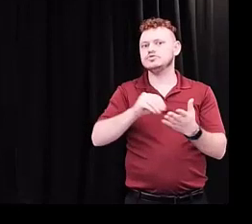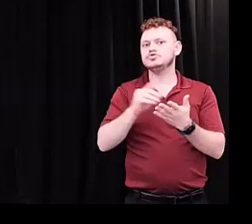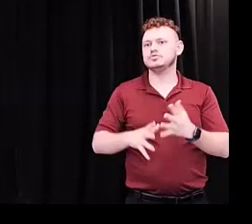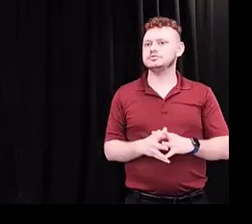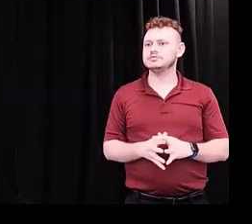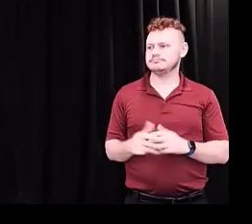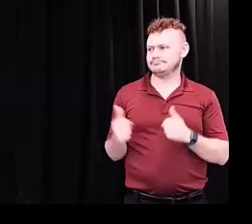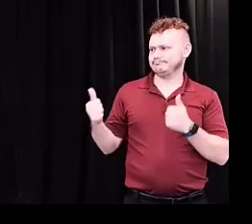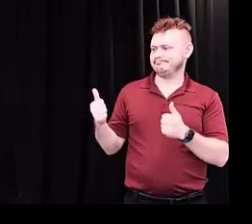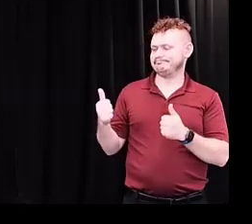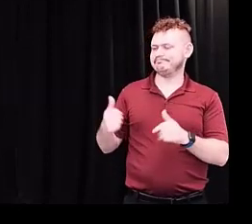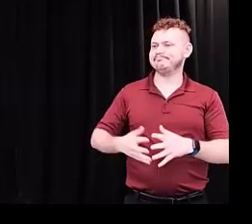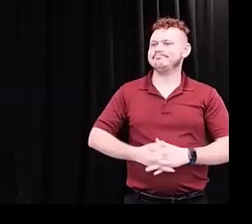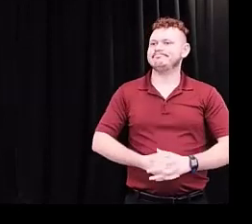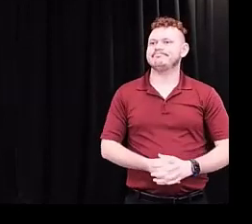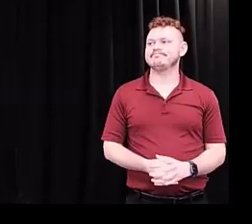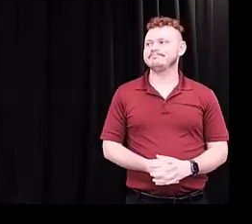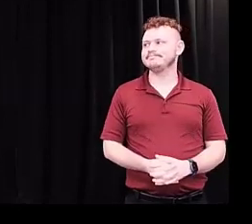That's great.